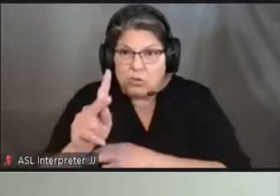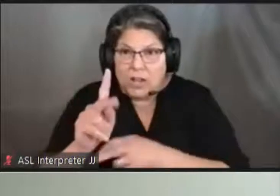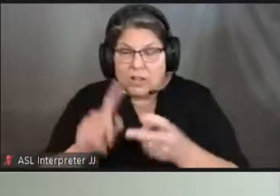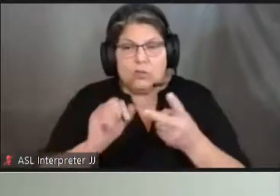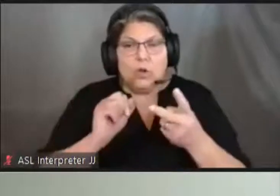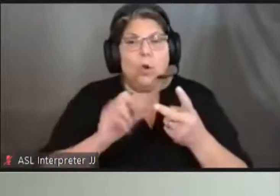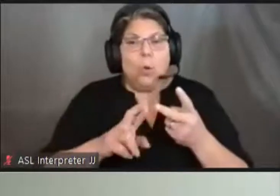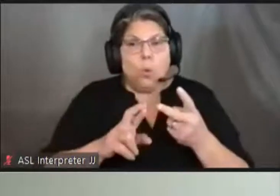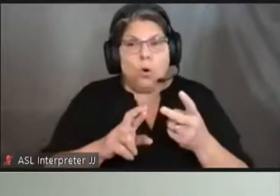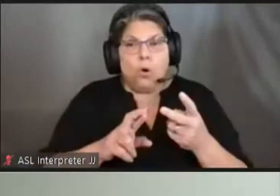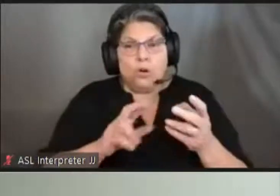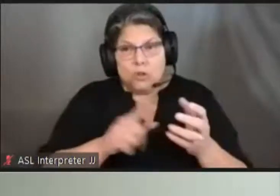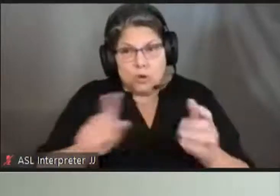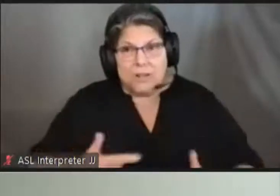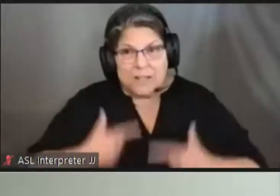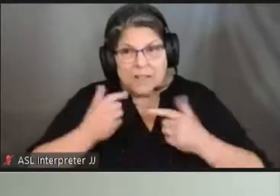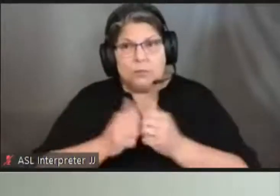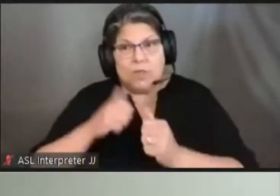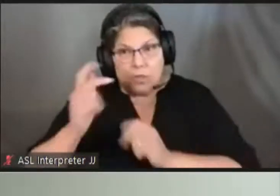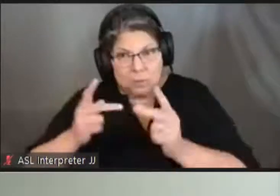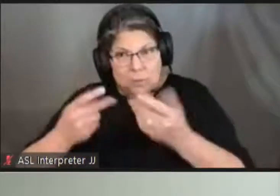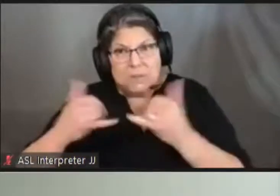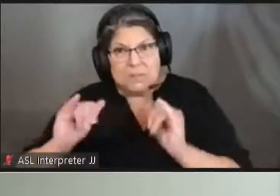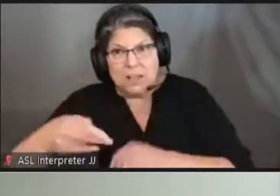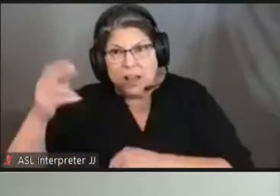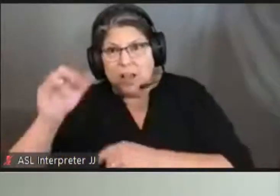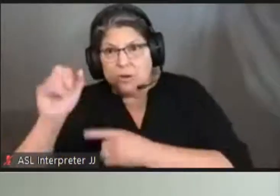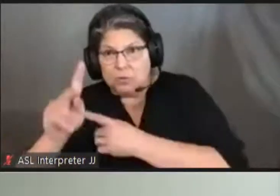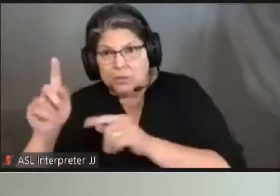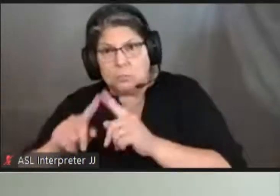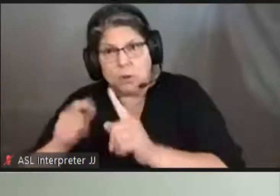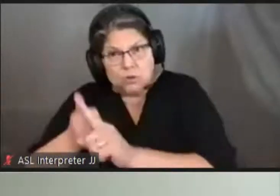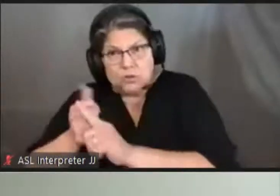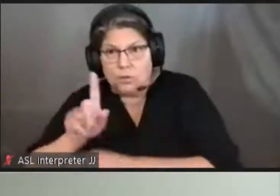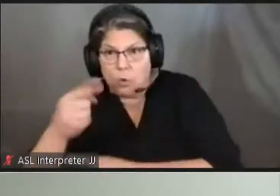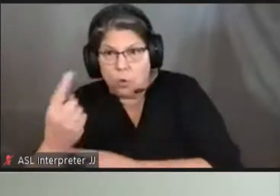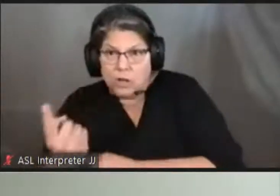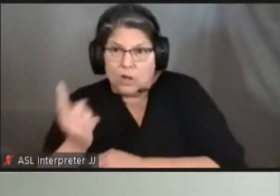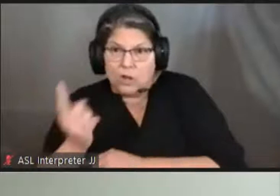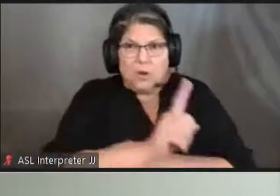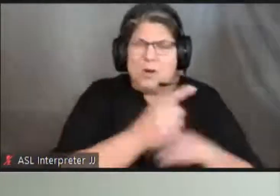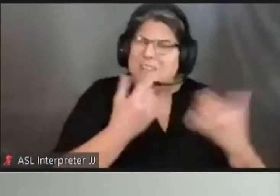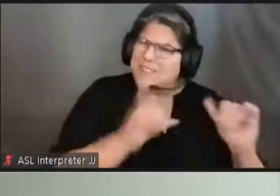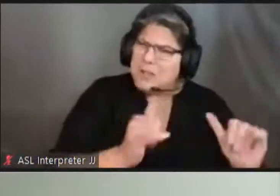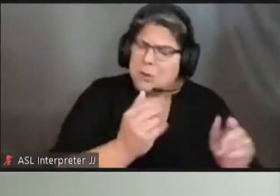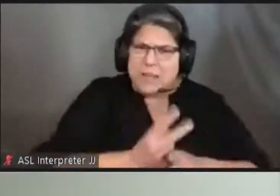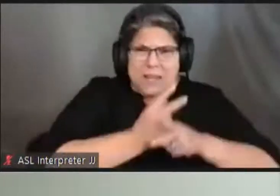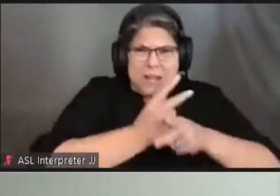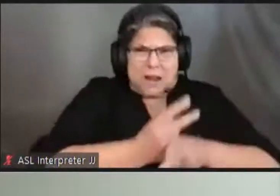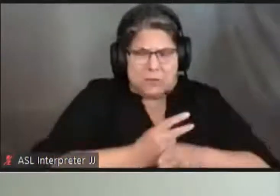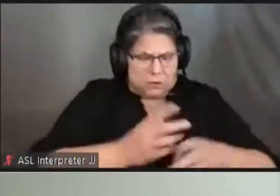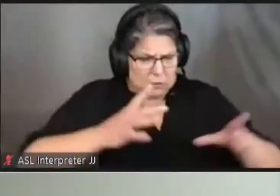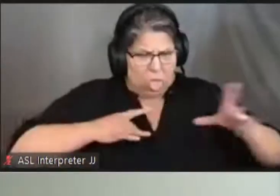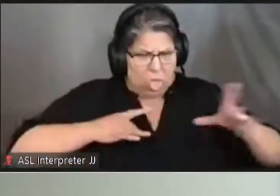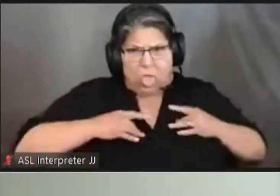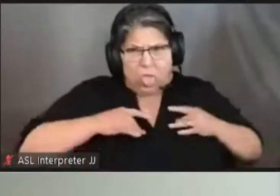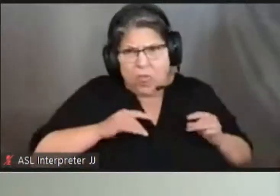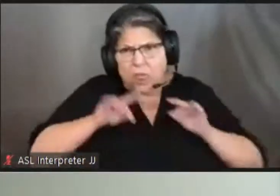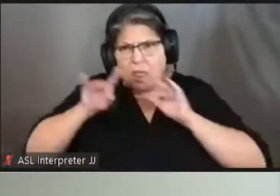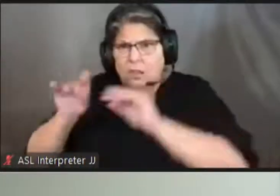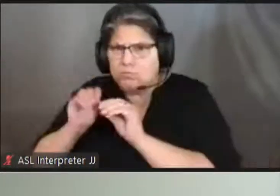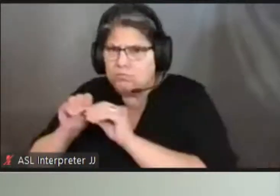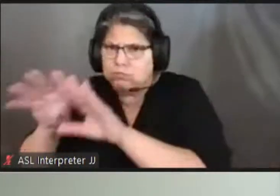high risk members, you should be very cautious. Continue to wear masks, social distance,